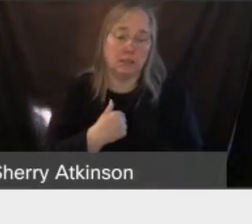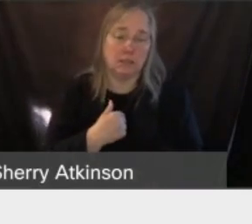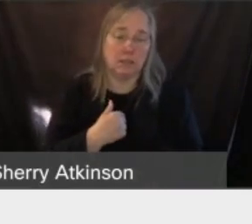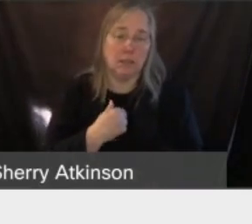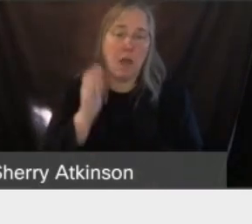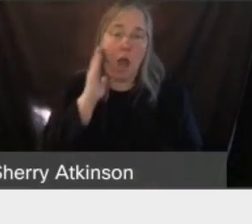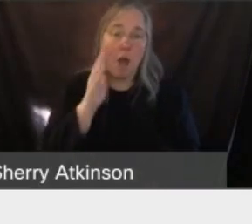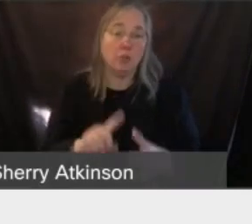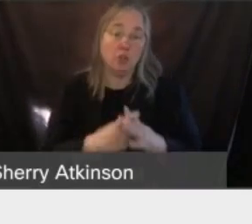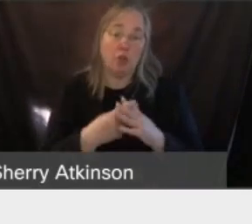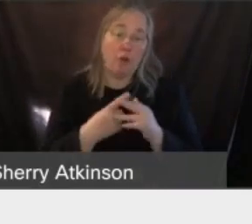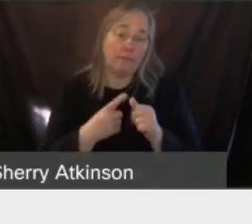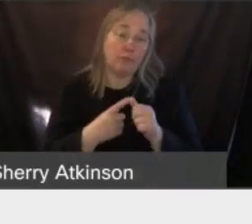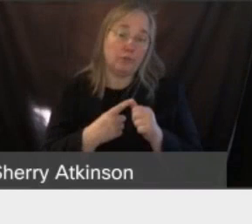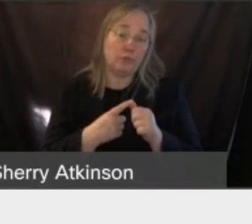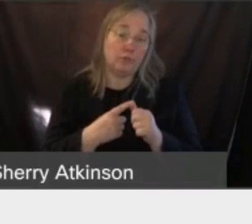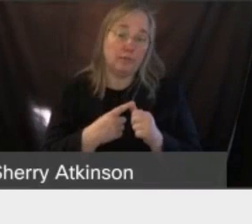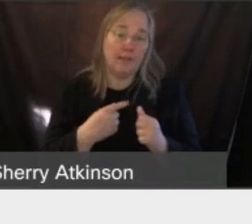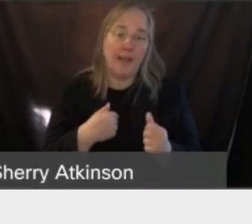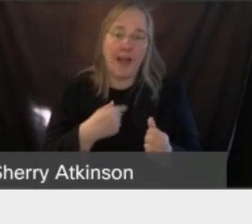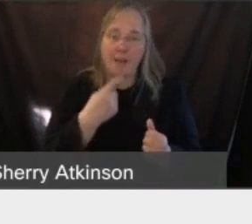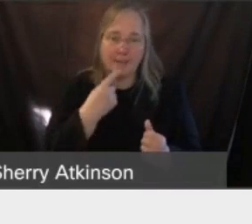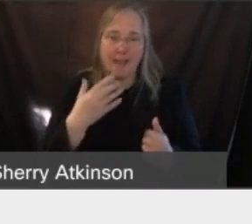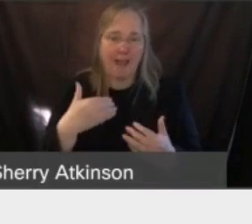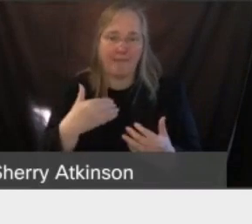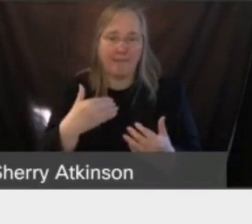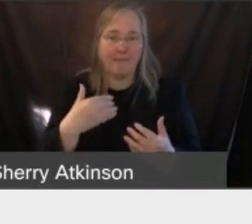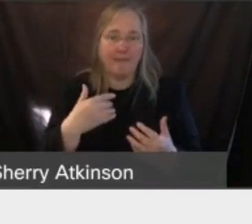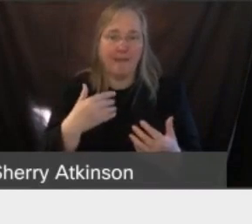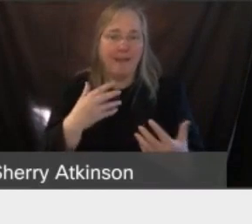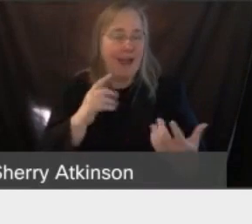I'd start by saying I've not met you. Apparently, you're my neighbor.